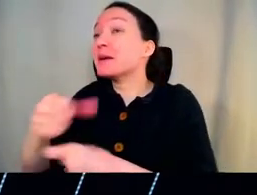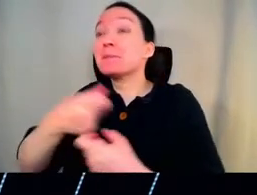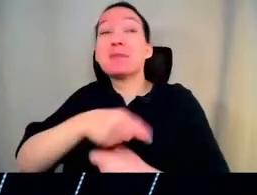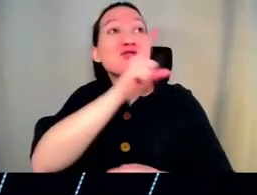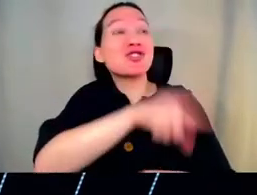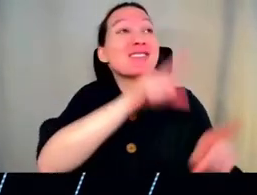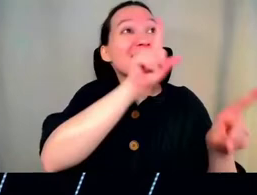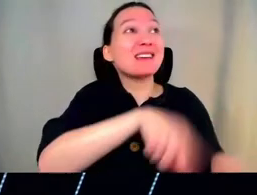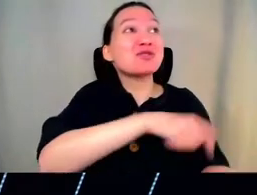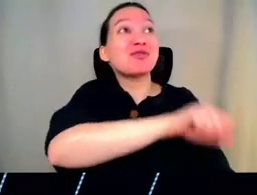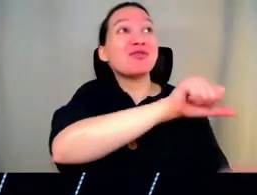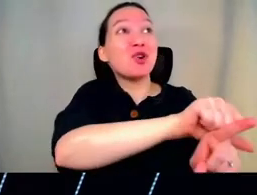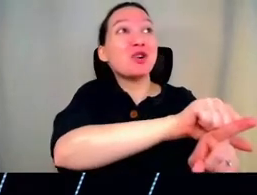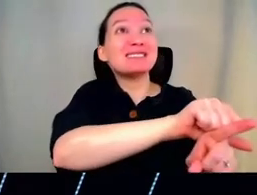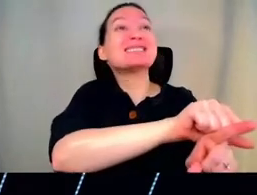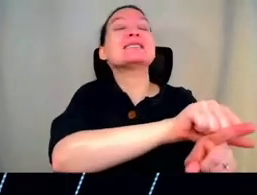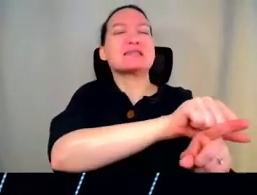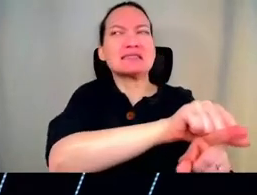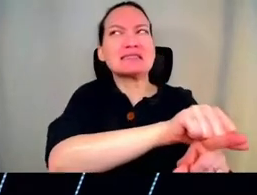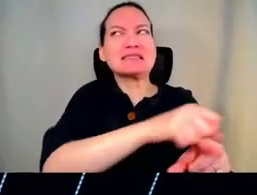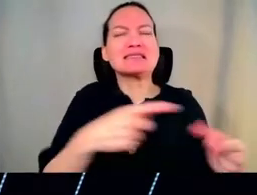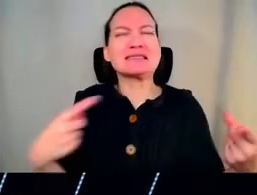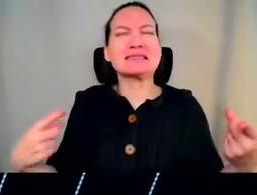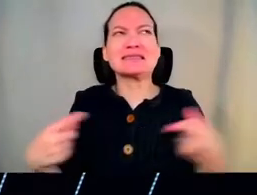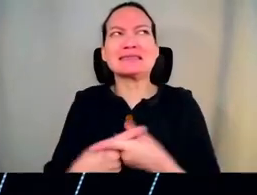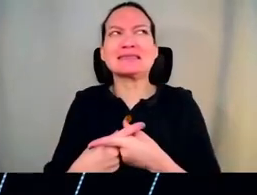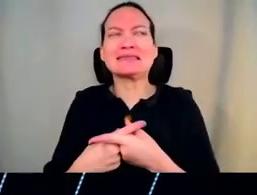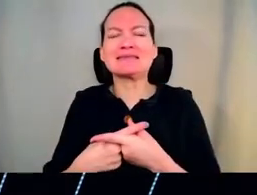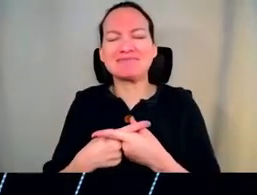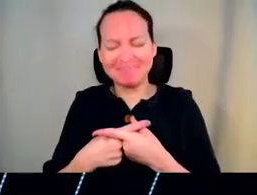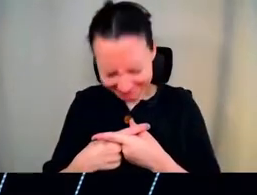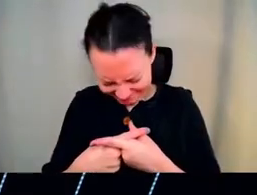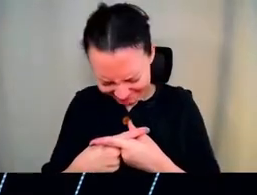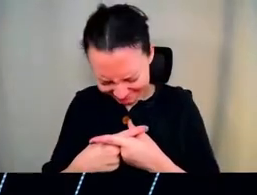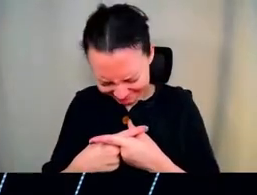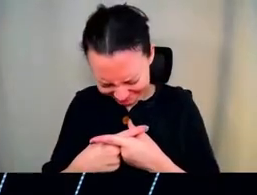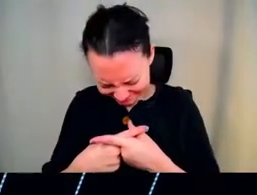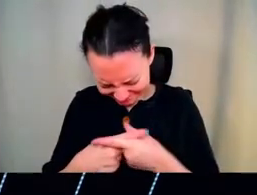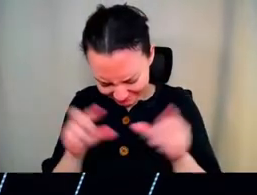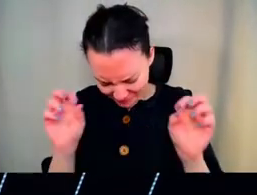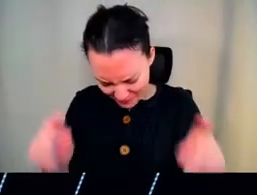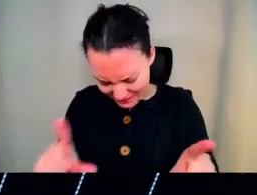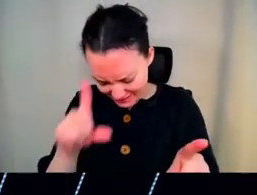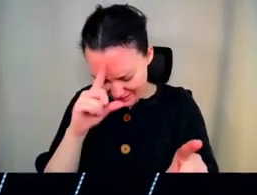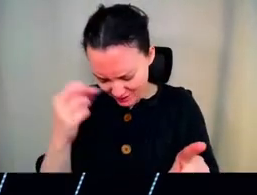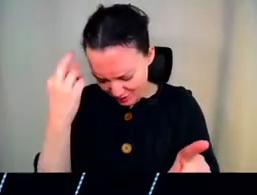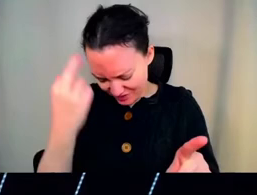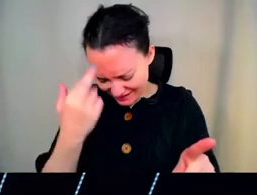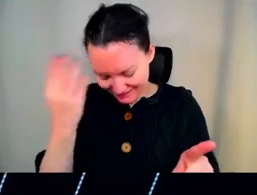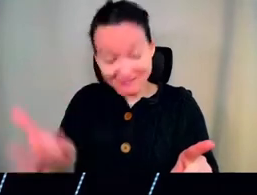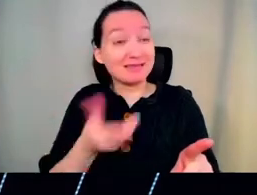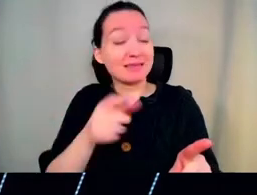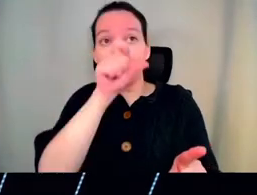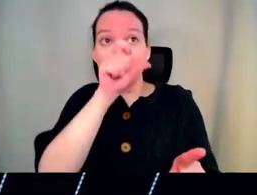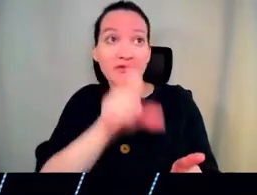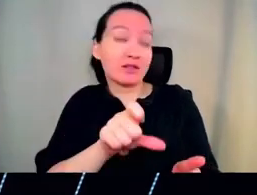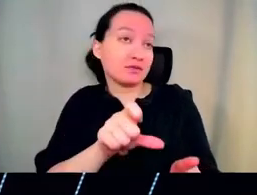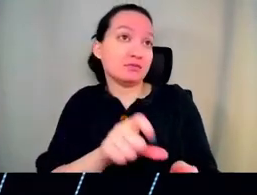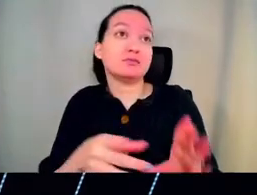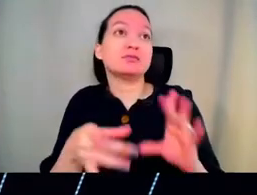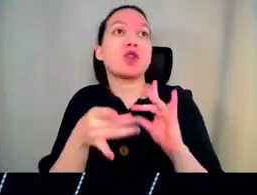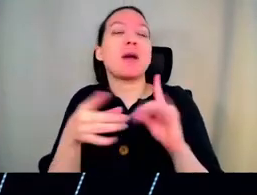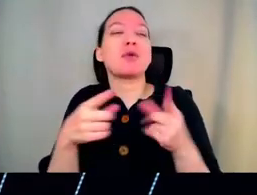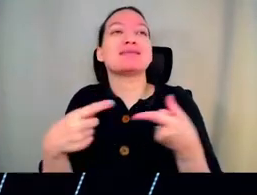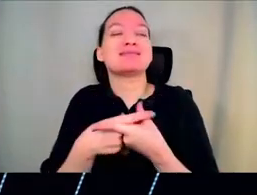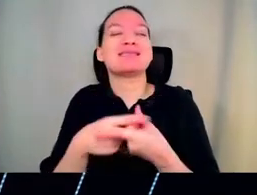sure to answer a fool. Okay. All right, okay, I think why this is in here and why I love this, we talked about